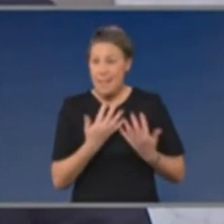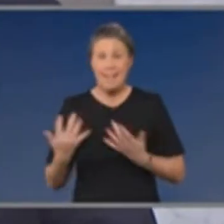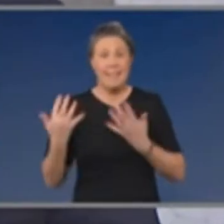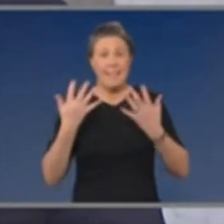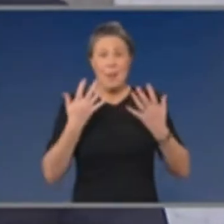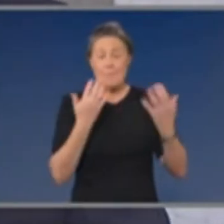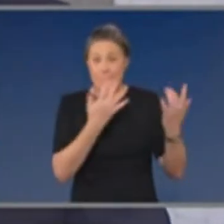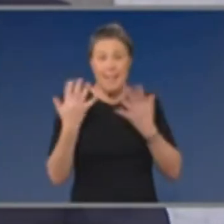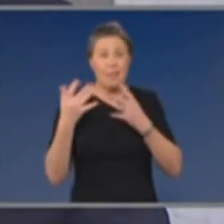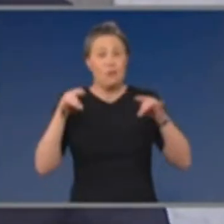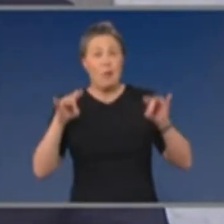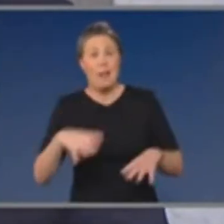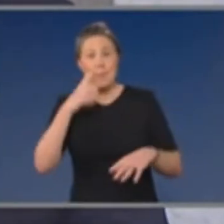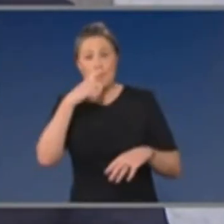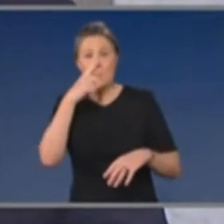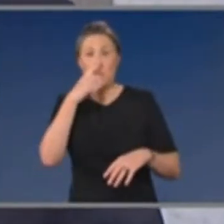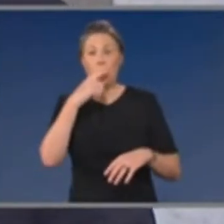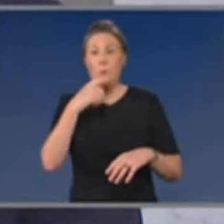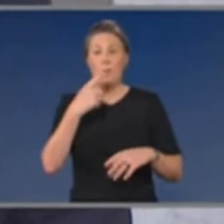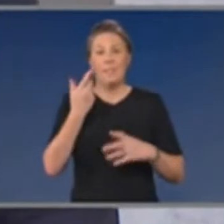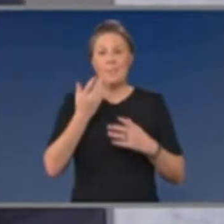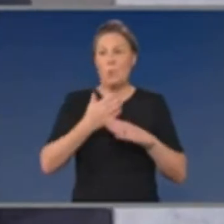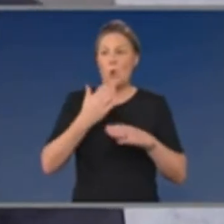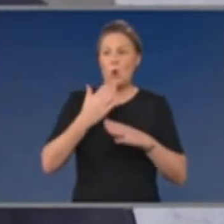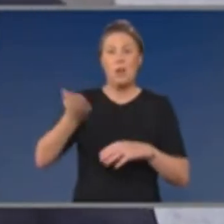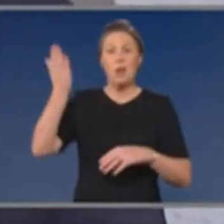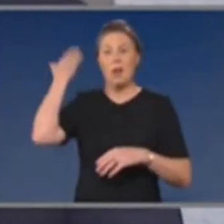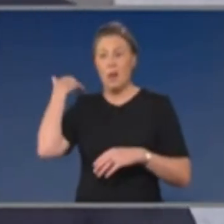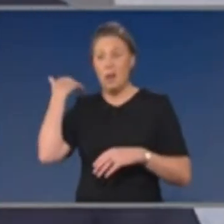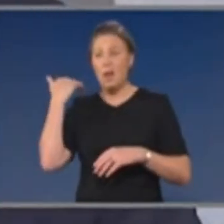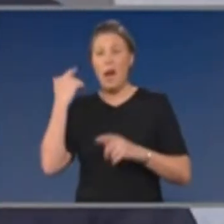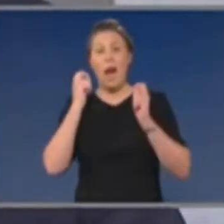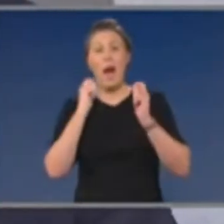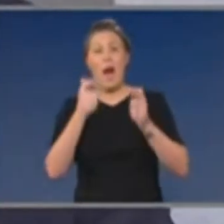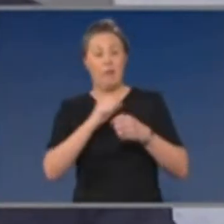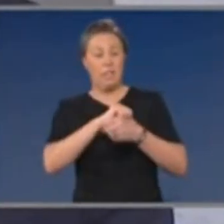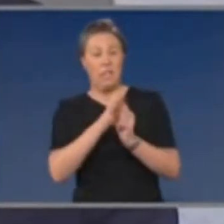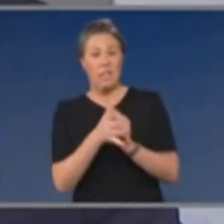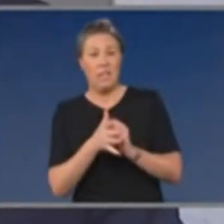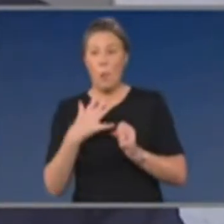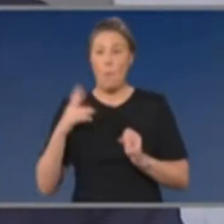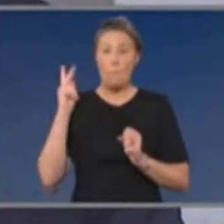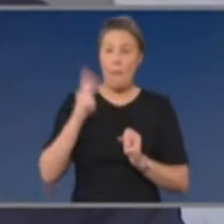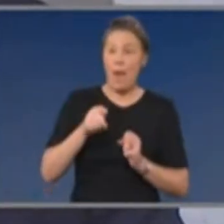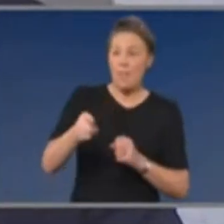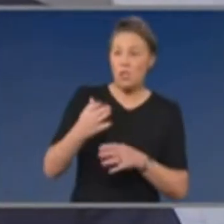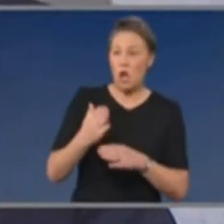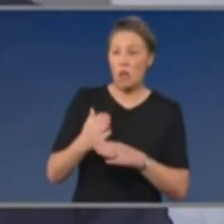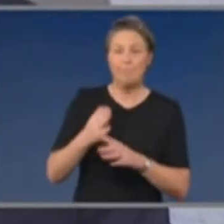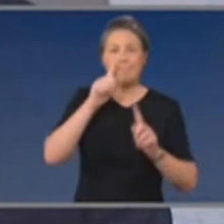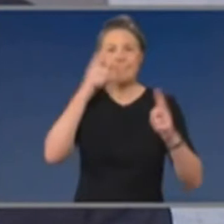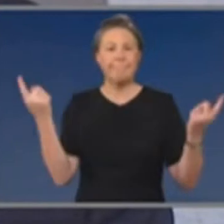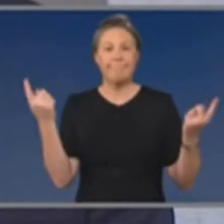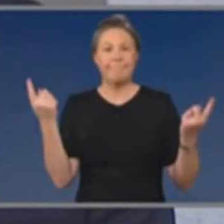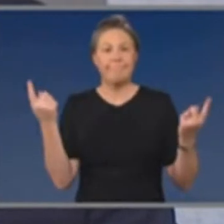and the places where they've been working, they will find it very difficult to find new employment in those sectors with those skills, potentially